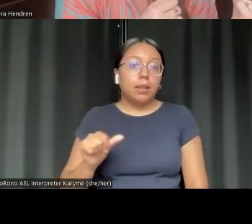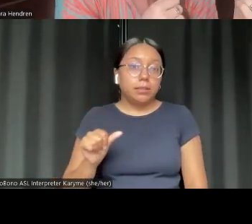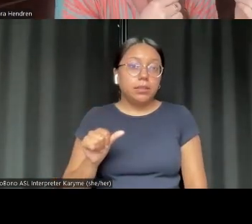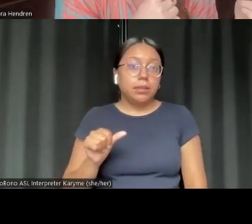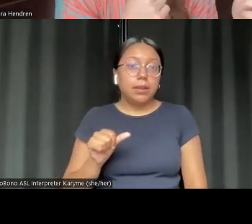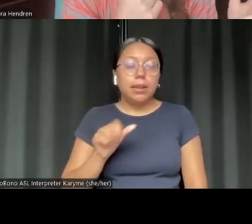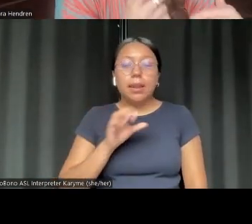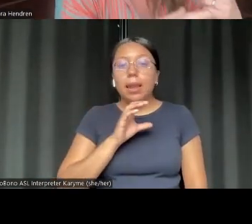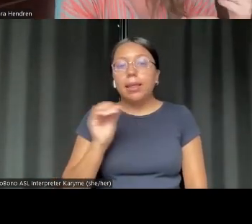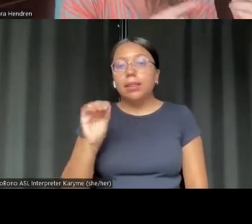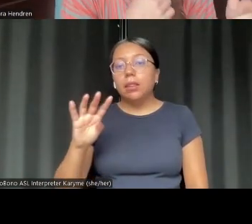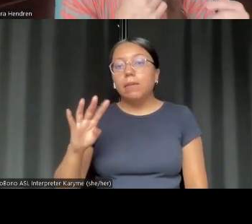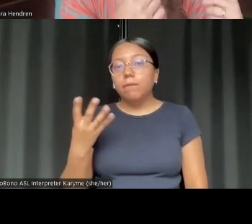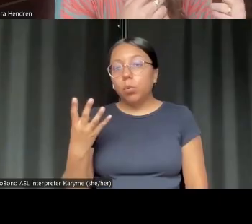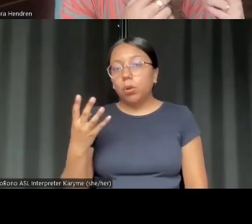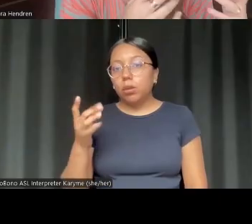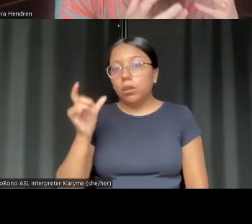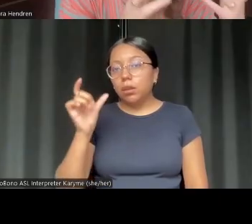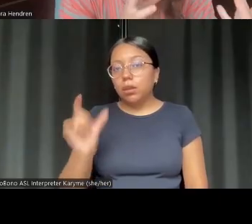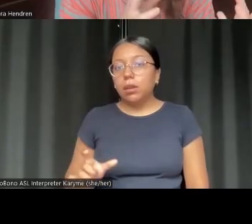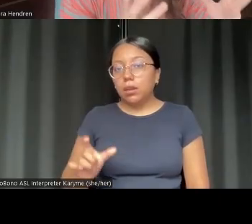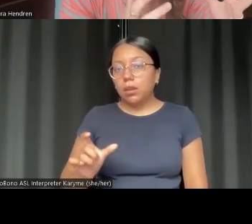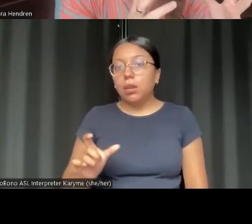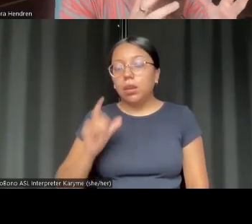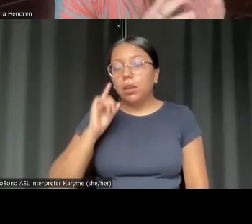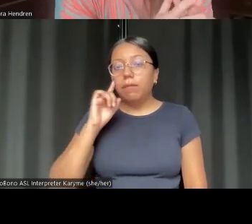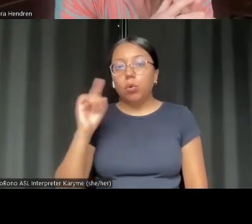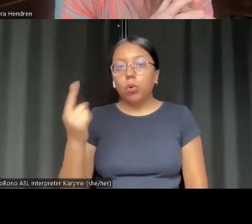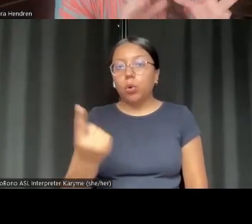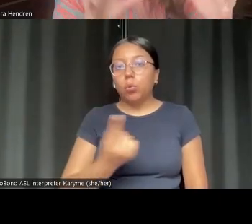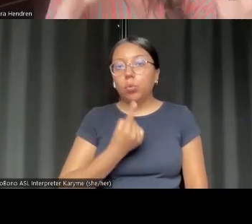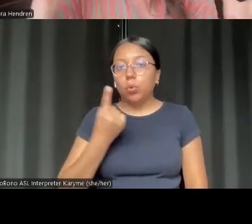to a rotating cast of other